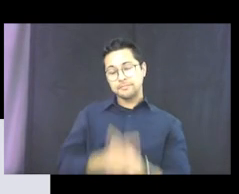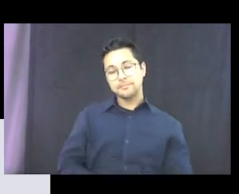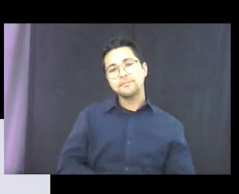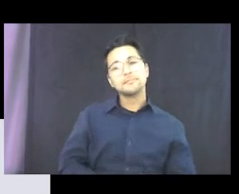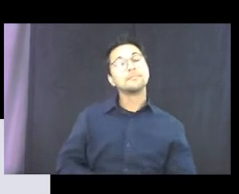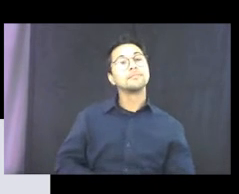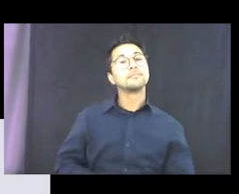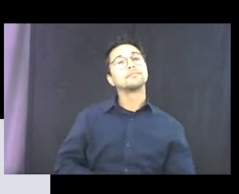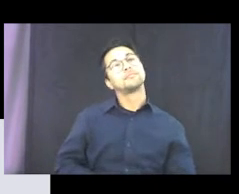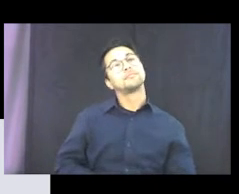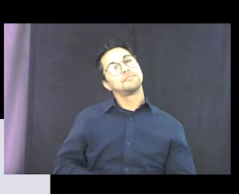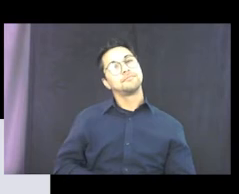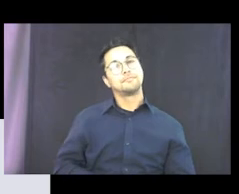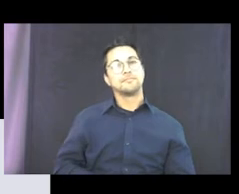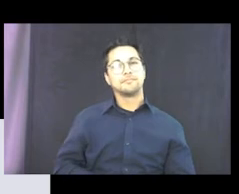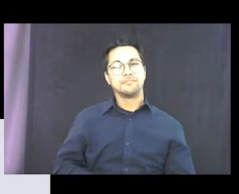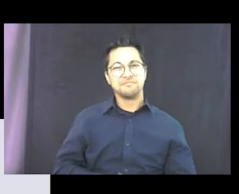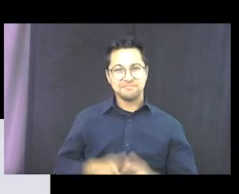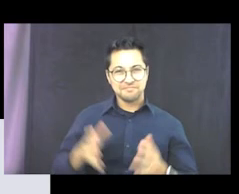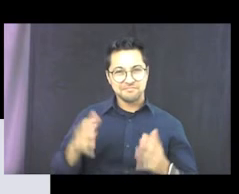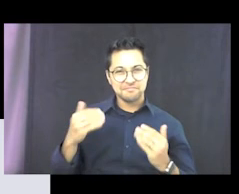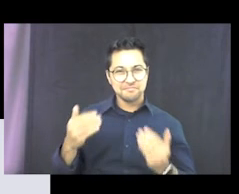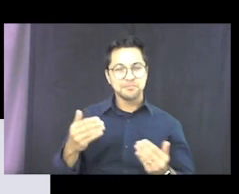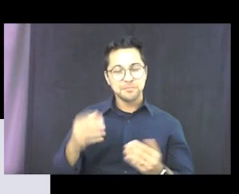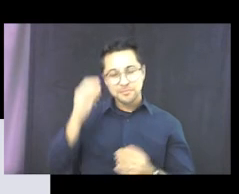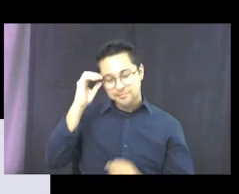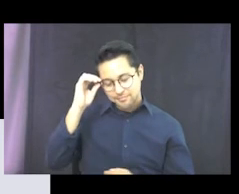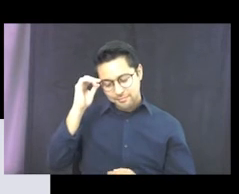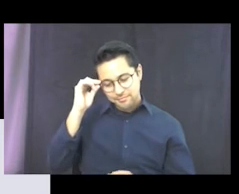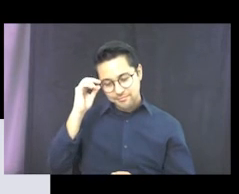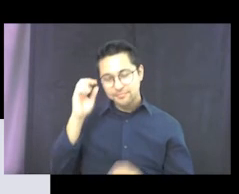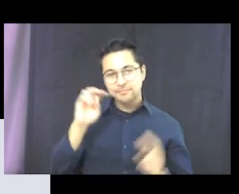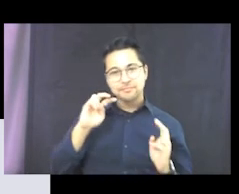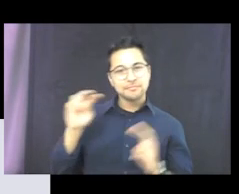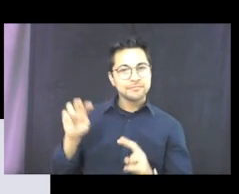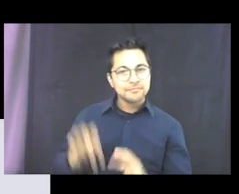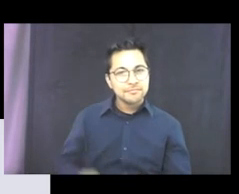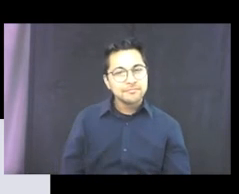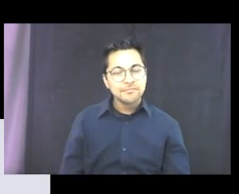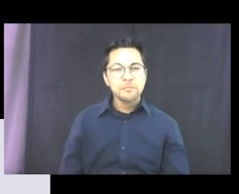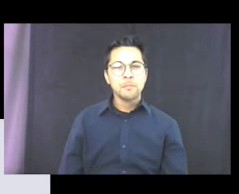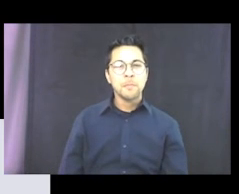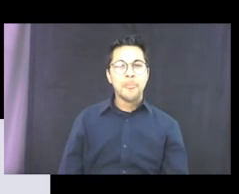So let's take a look.